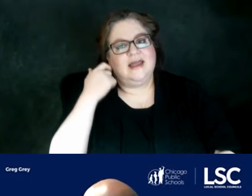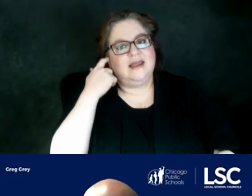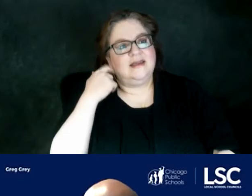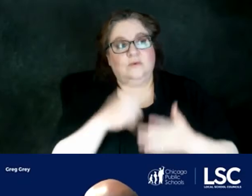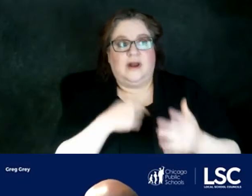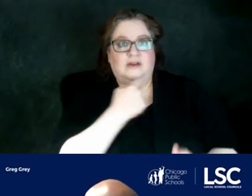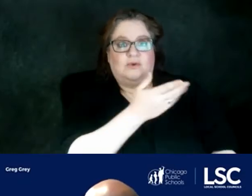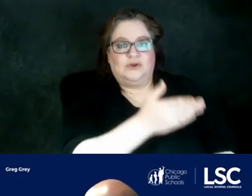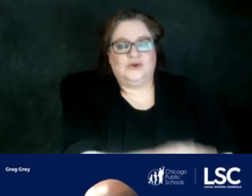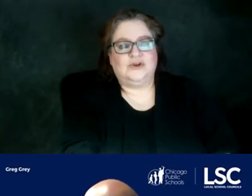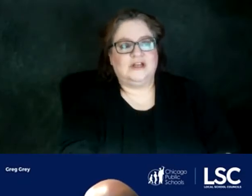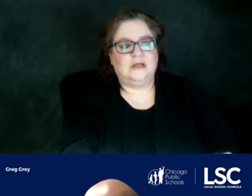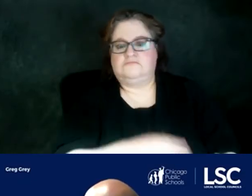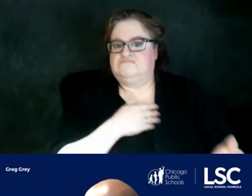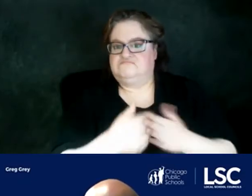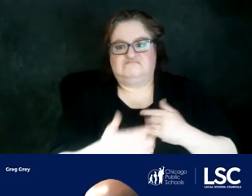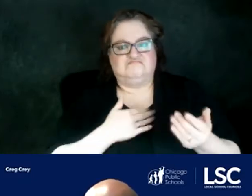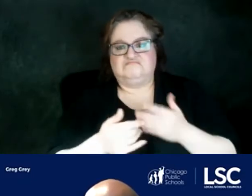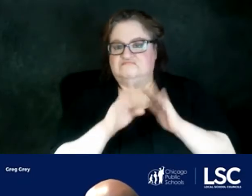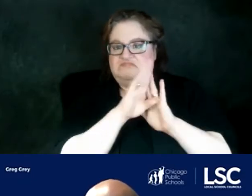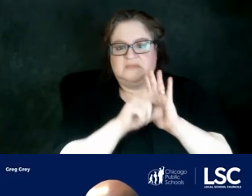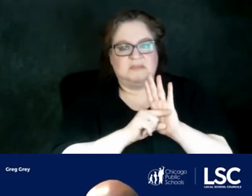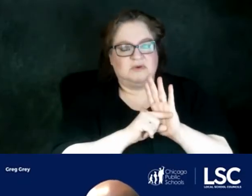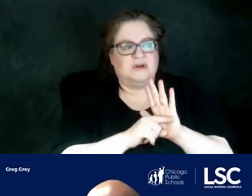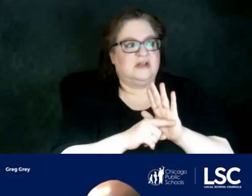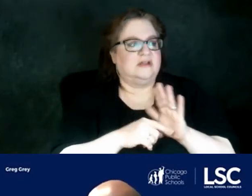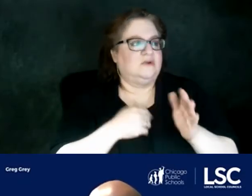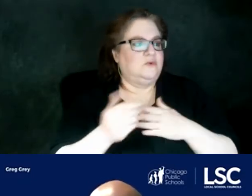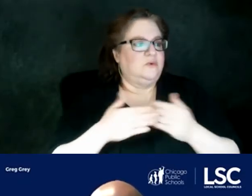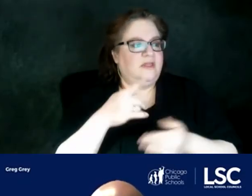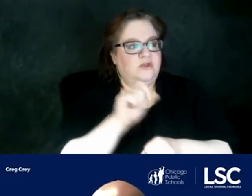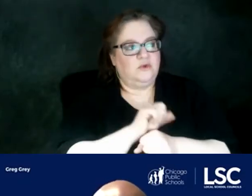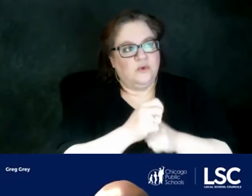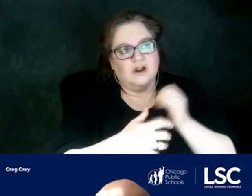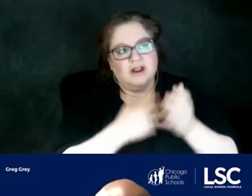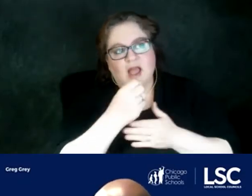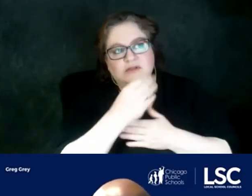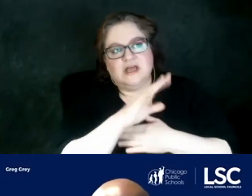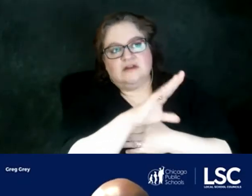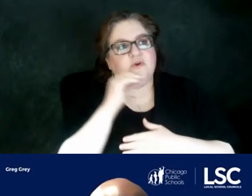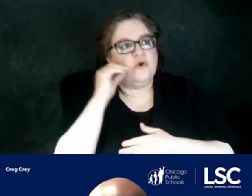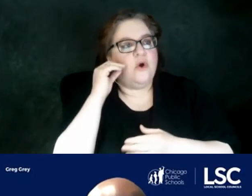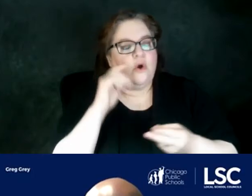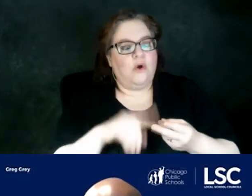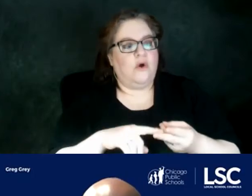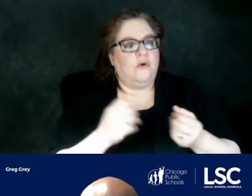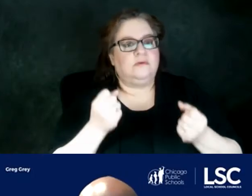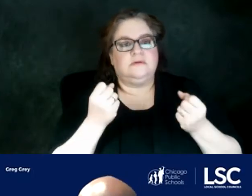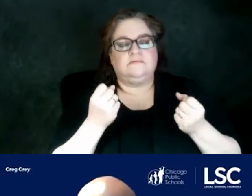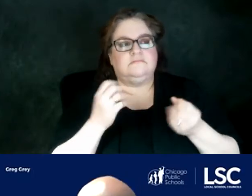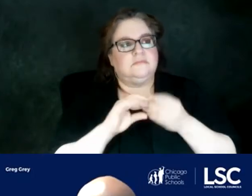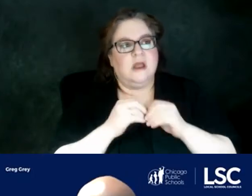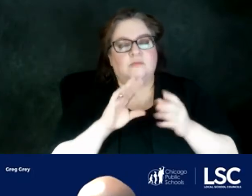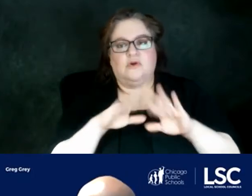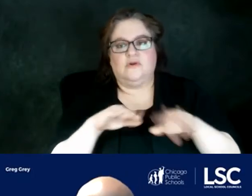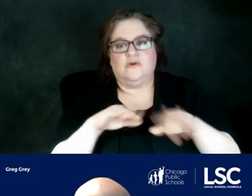her: no matter your background, whether or not you work outside the home, the number of children, none of that, your family